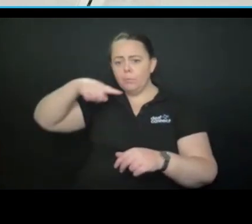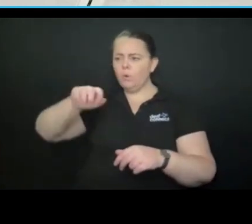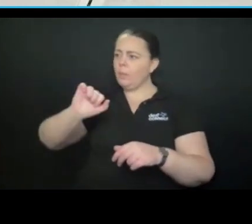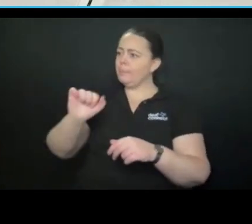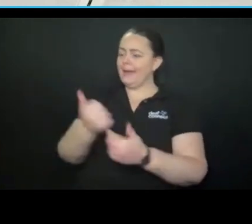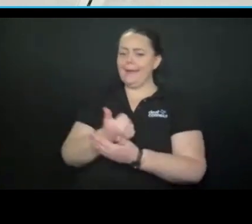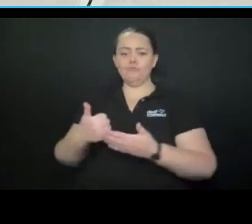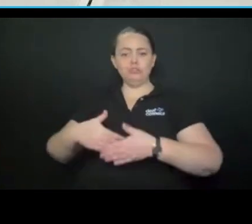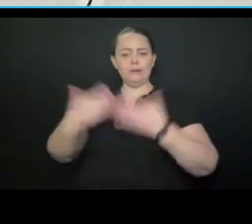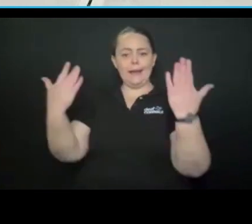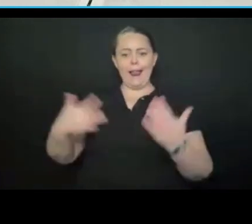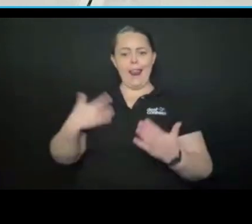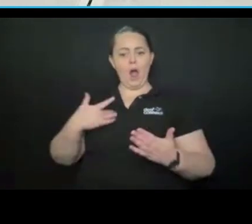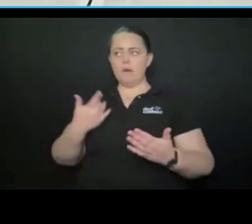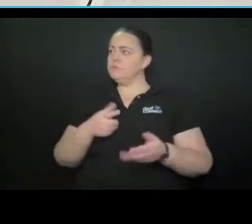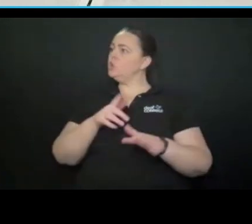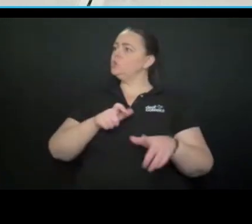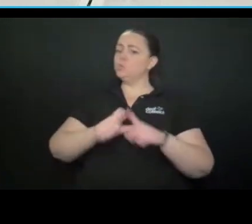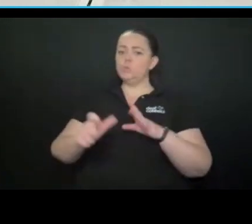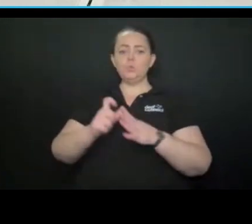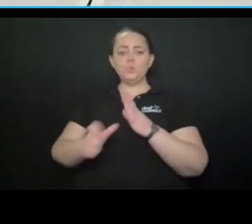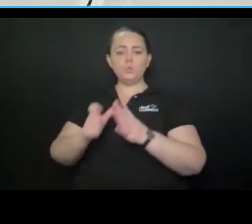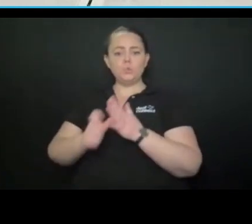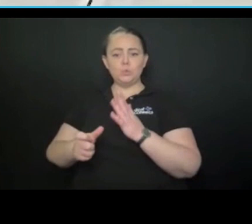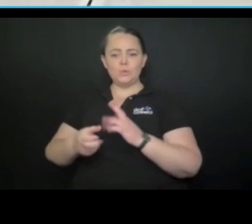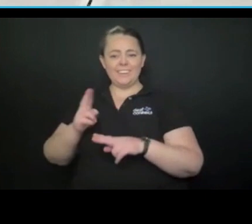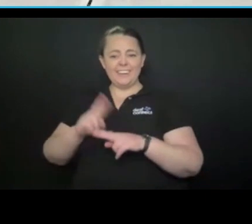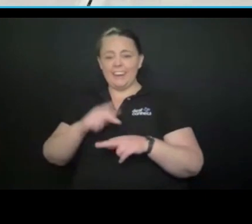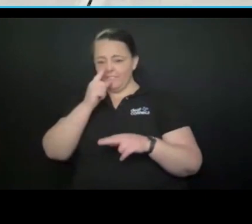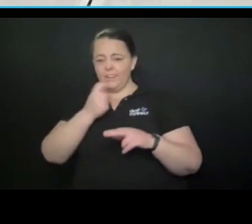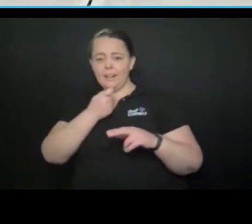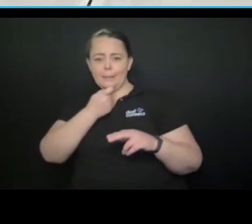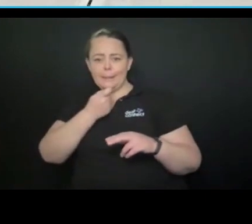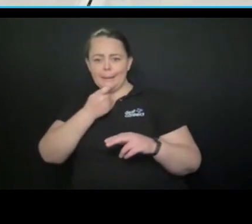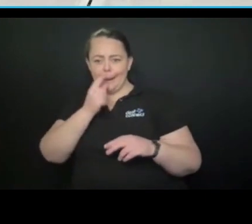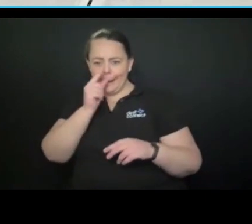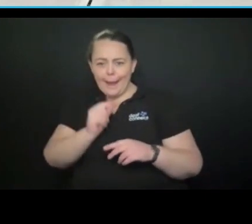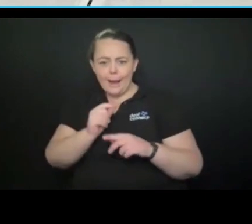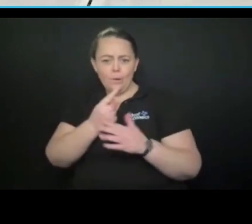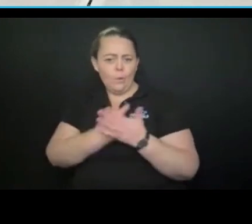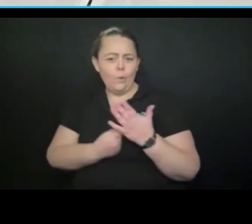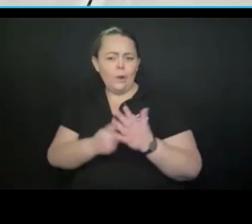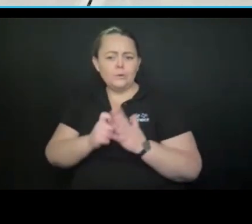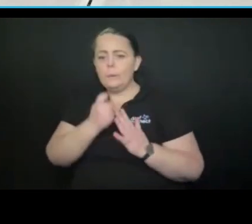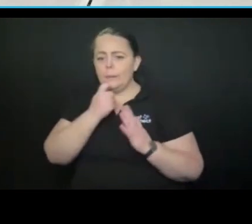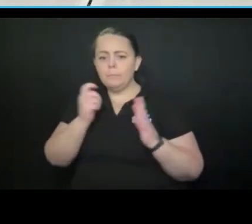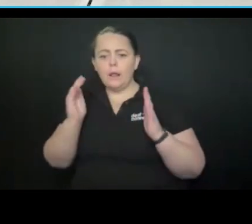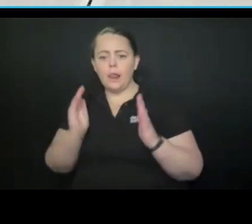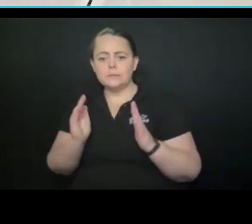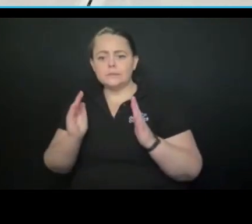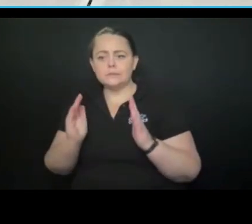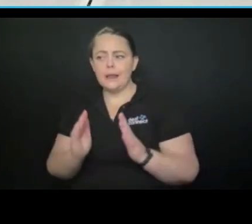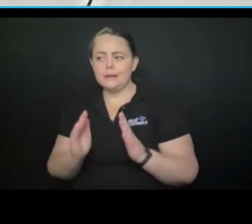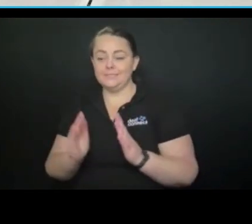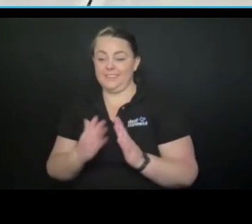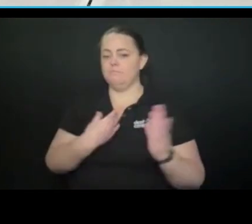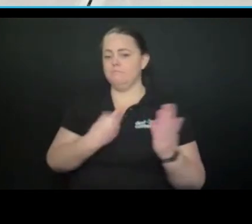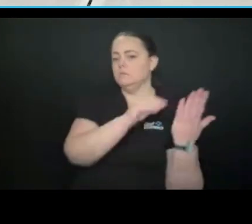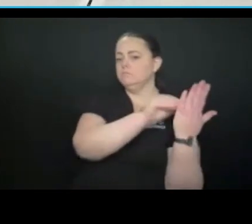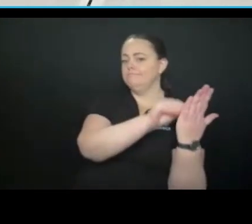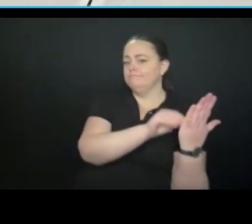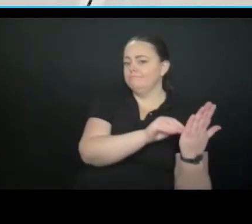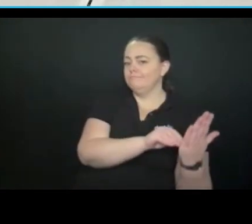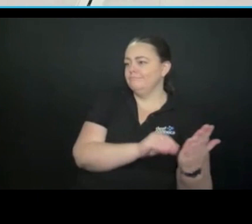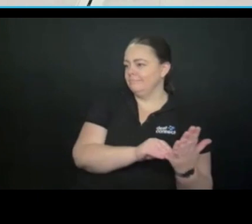ADLs. In terms of data collection and reporting, an ADL assessment is completed each quarter. It's compared with the previous